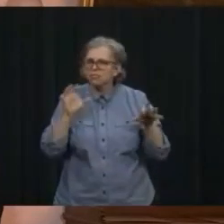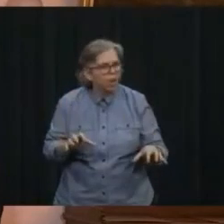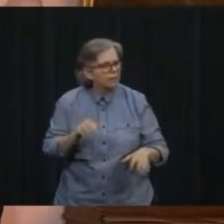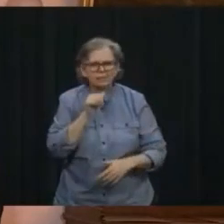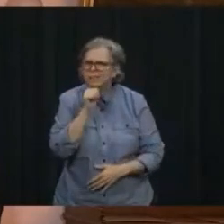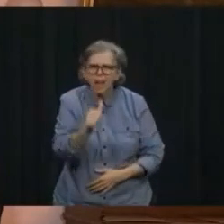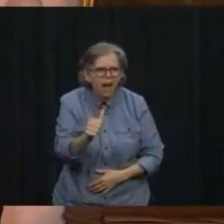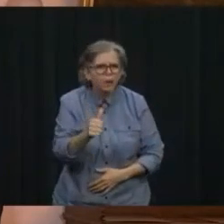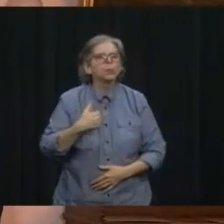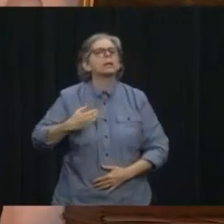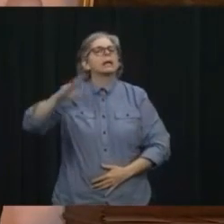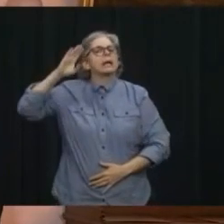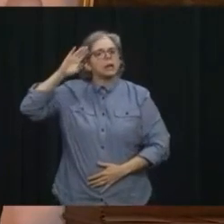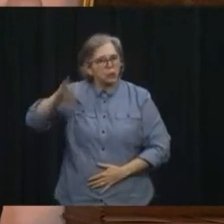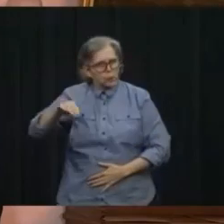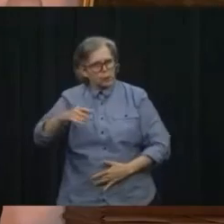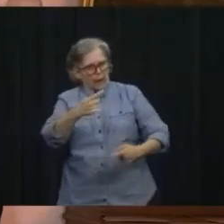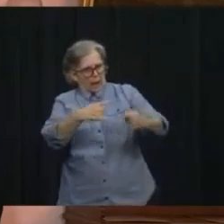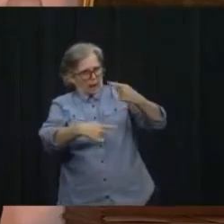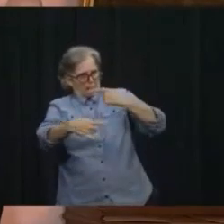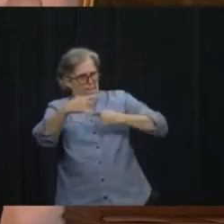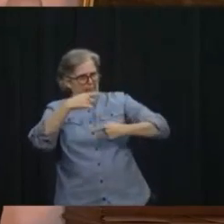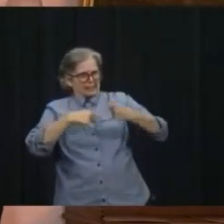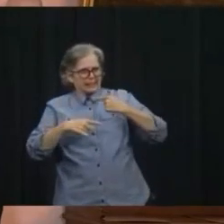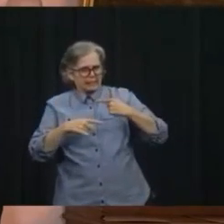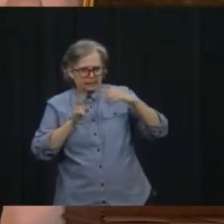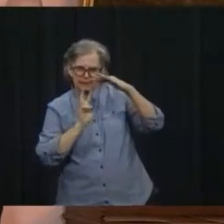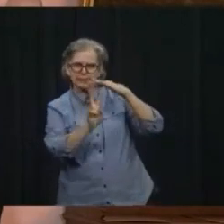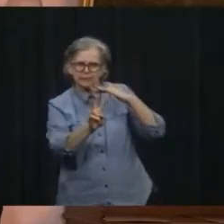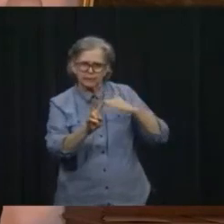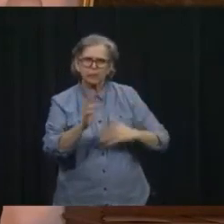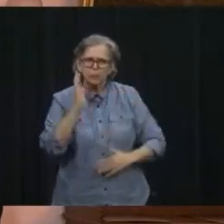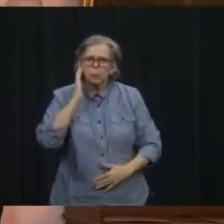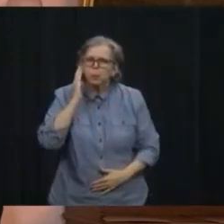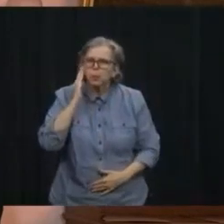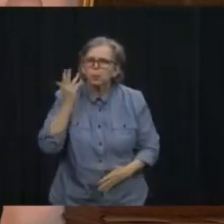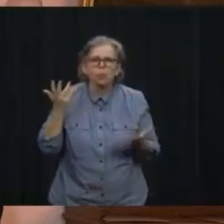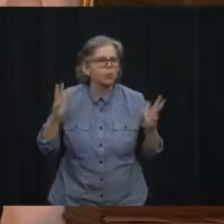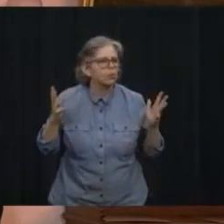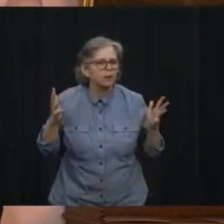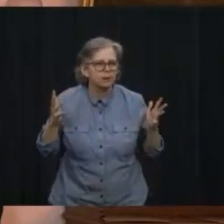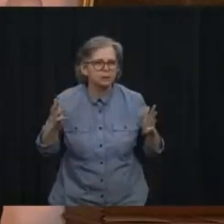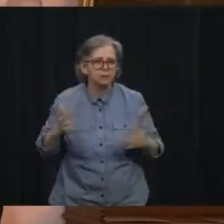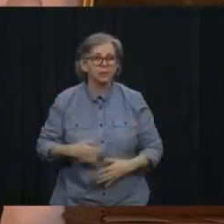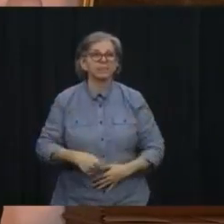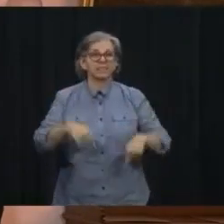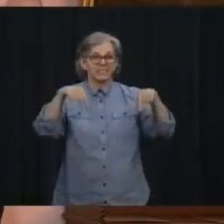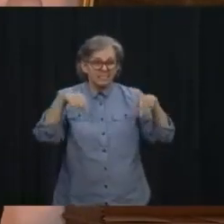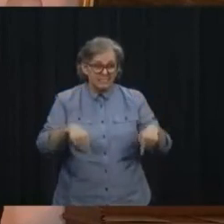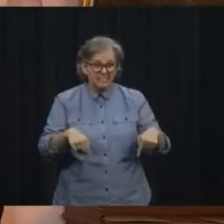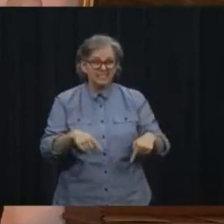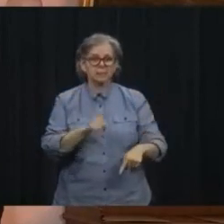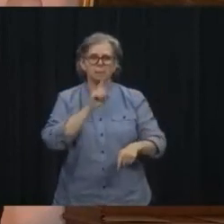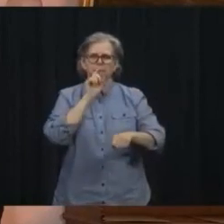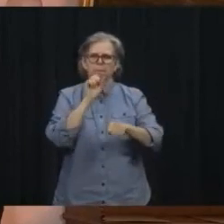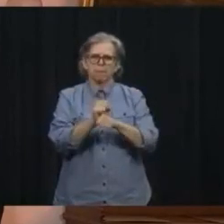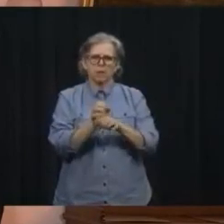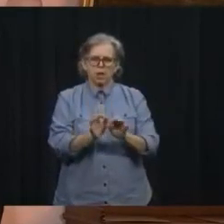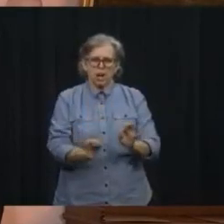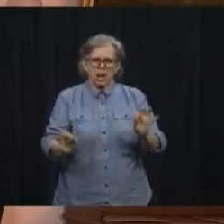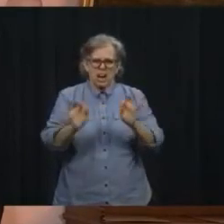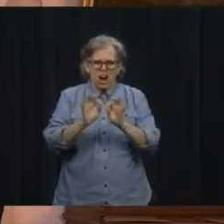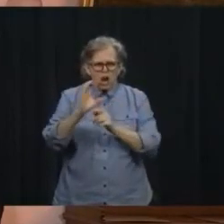This was predictable. So this is, though, a very, very critical time. And I want to talk to my